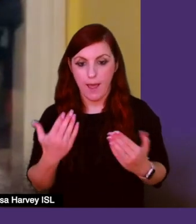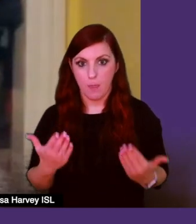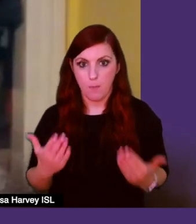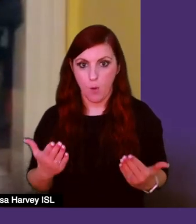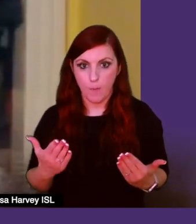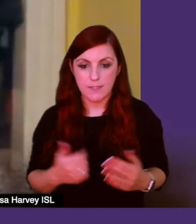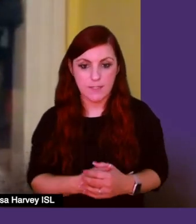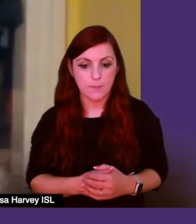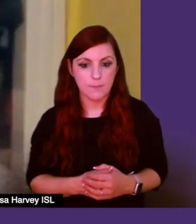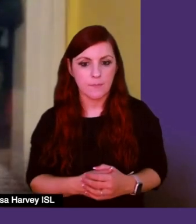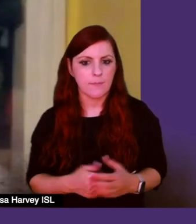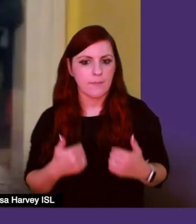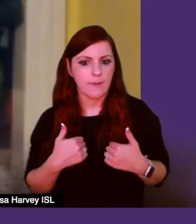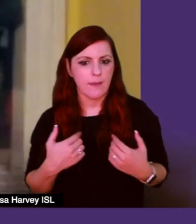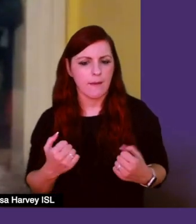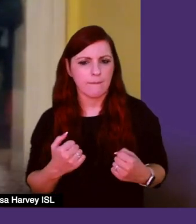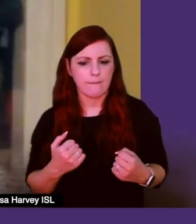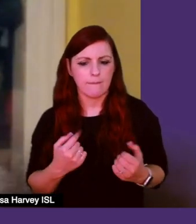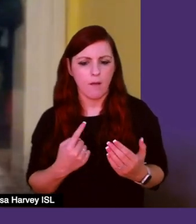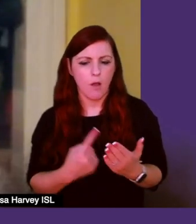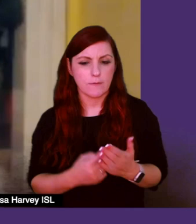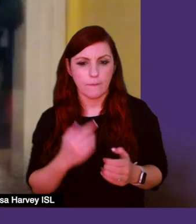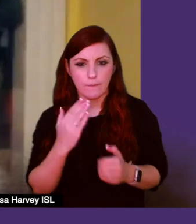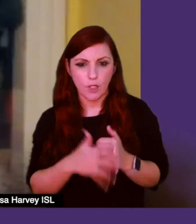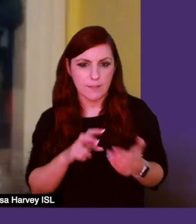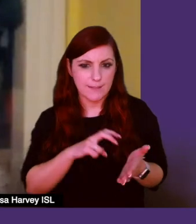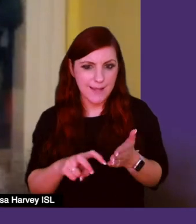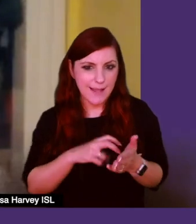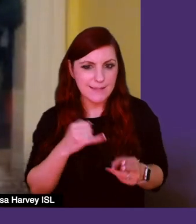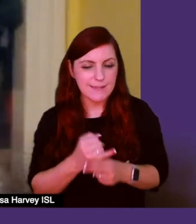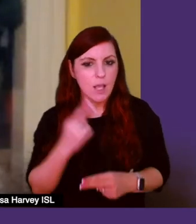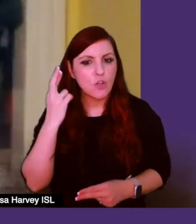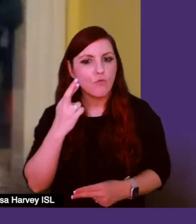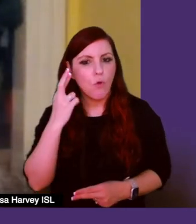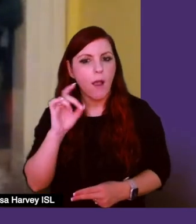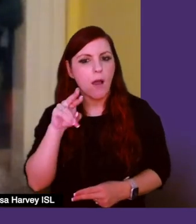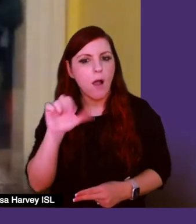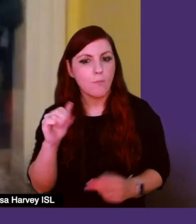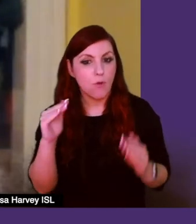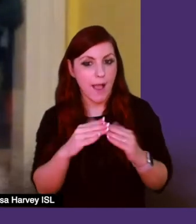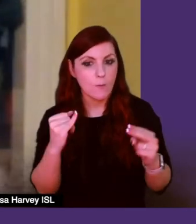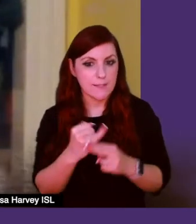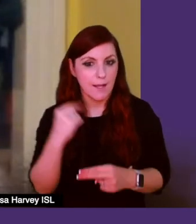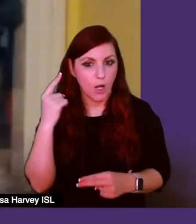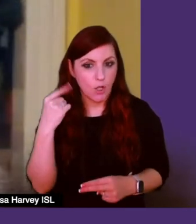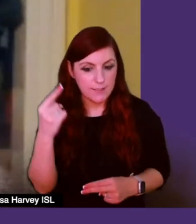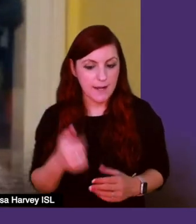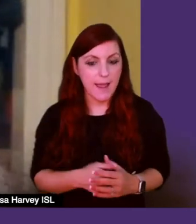a new one right now. I have also danced at the Royal Opera House in